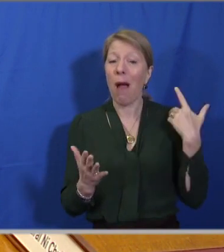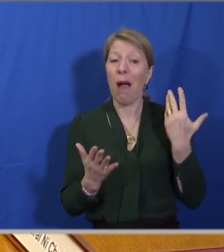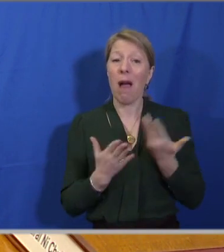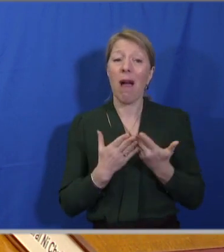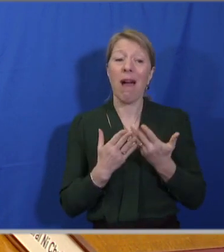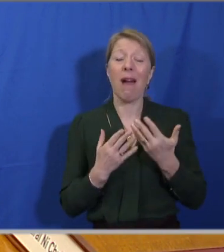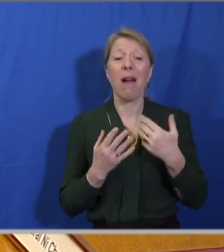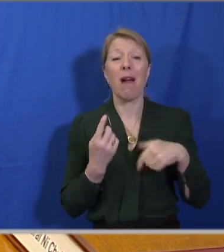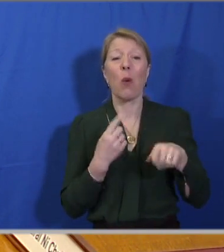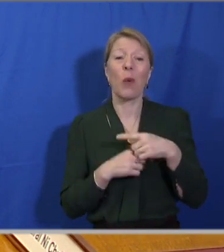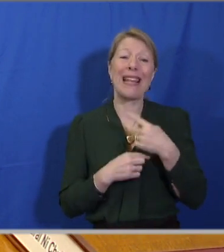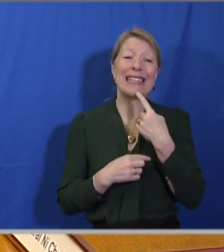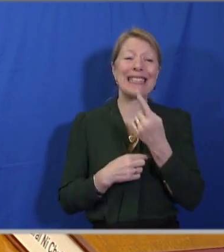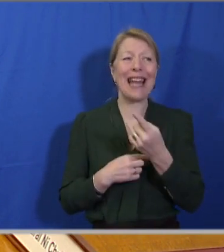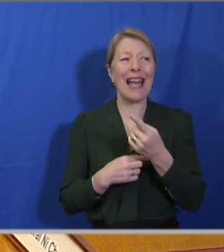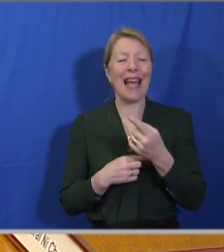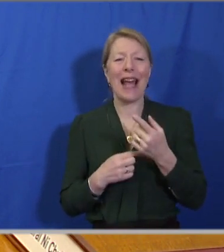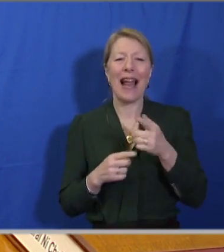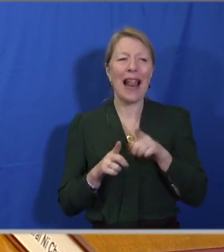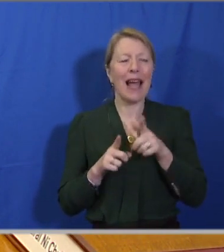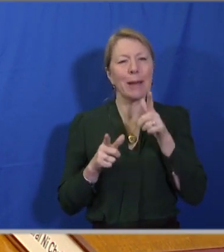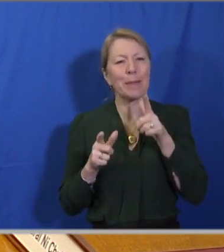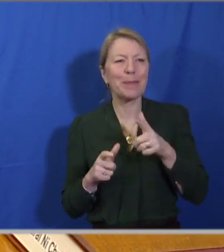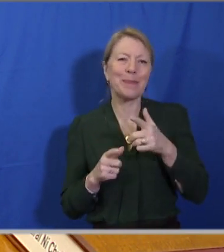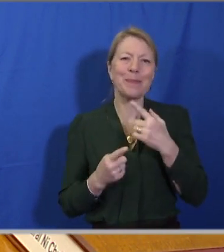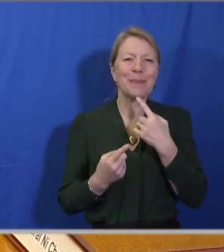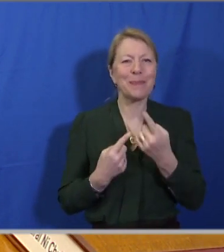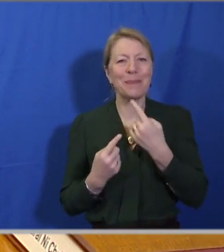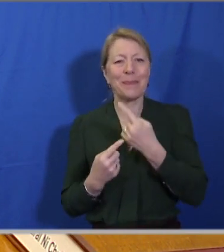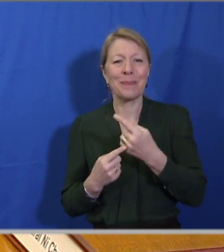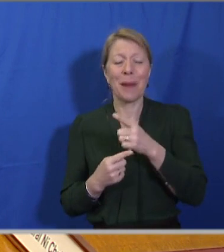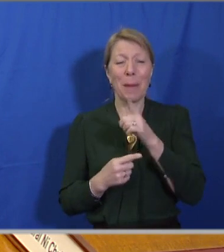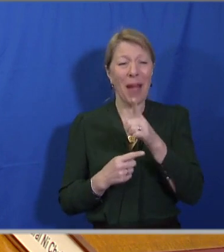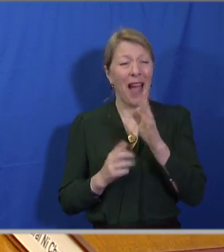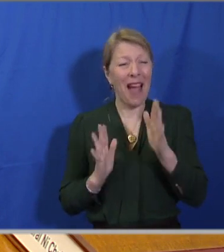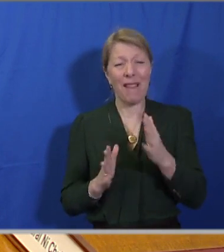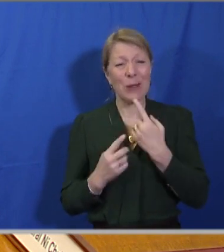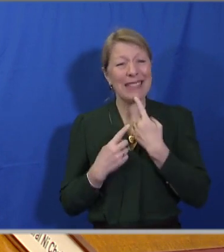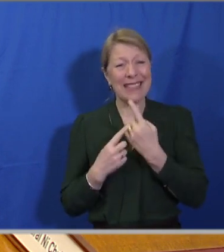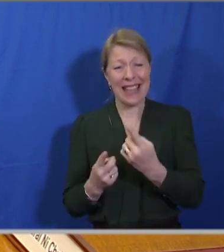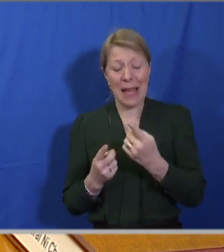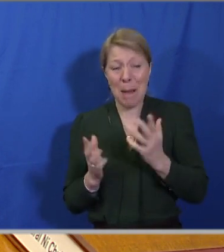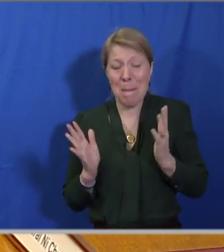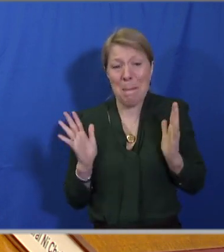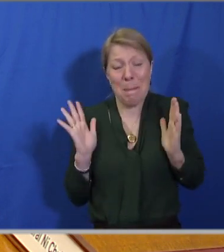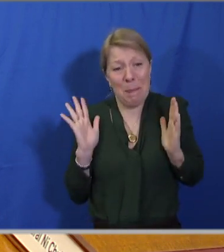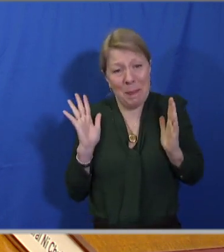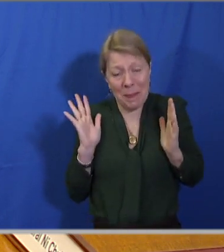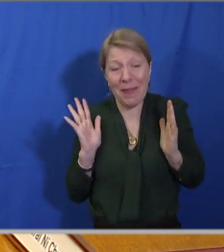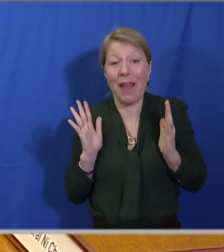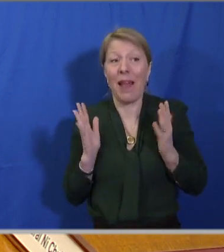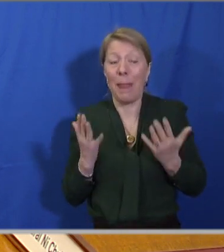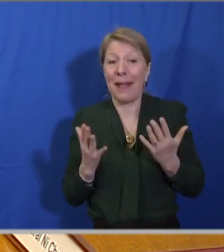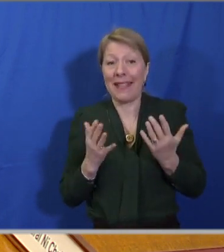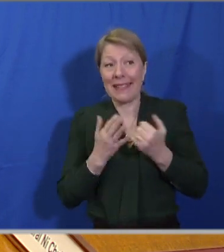probably the right thing to say, but in the middle of it all we have a crisis in workforce, and unless